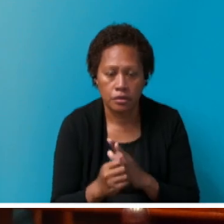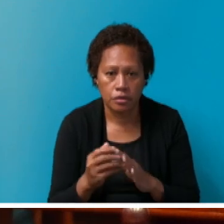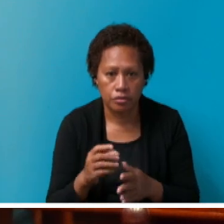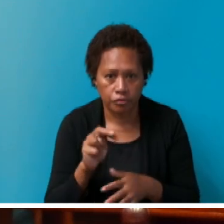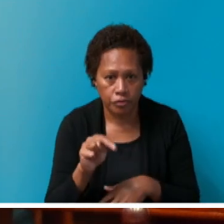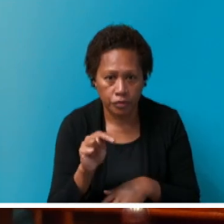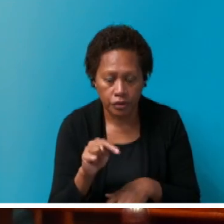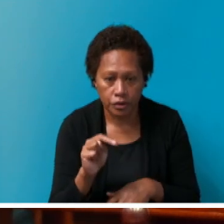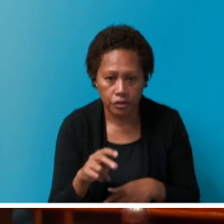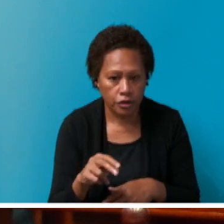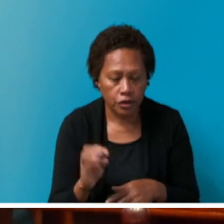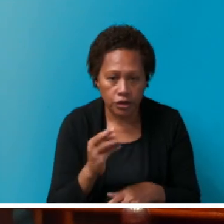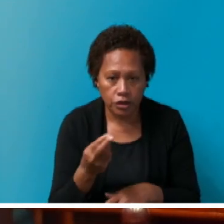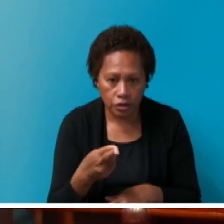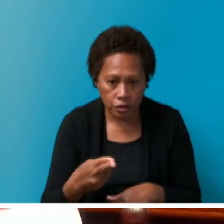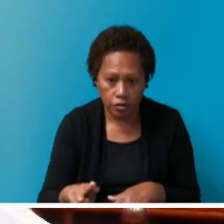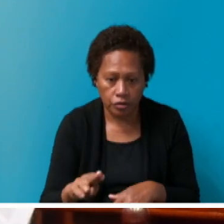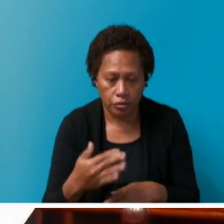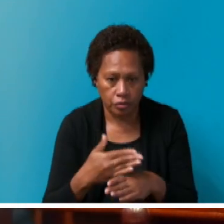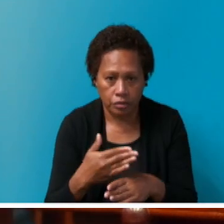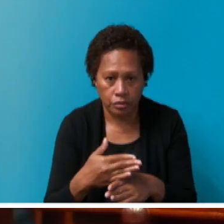vessel operation.